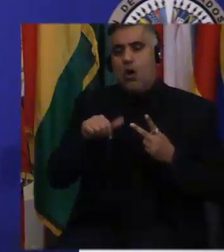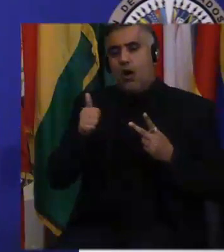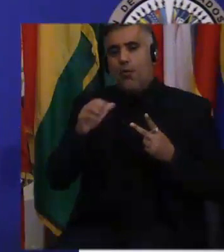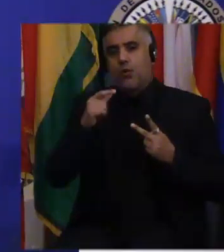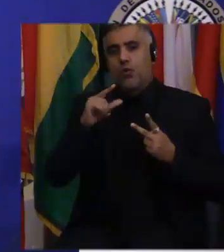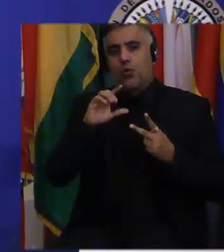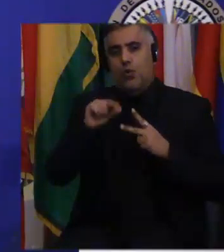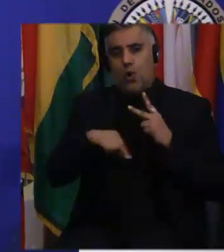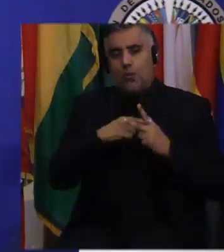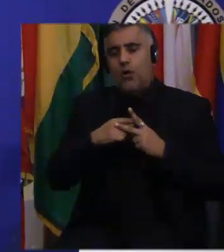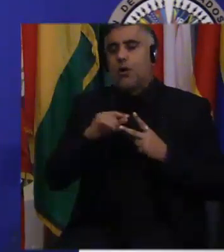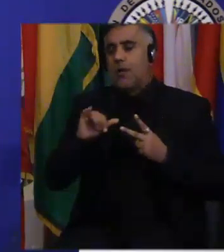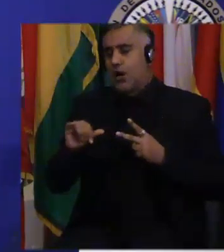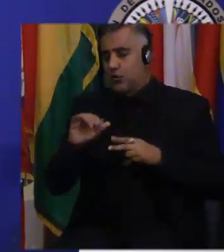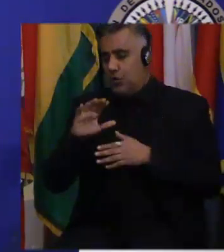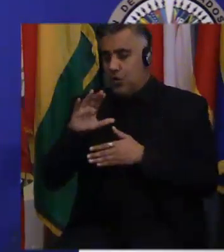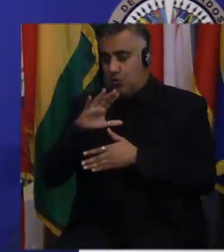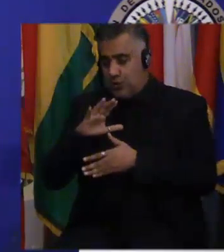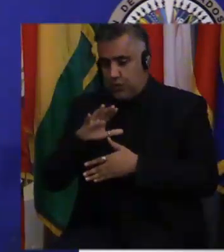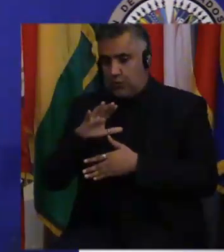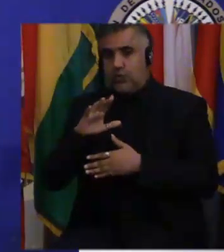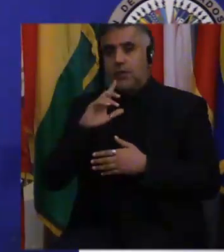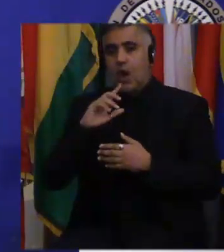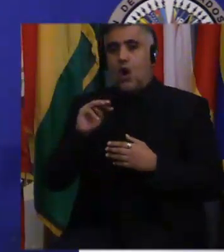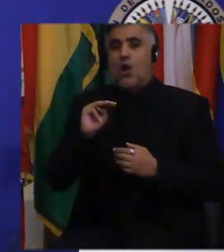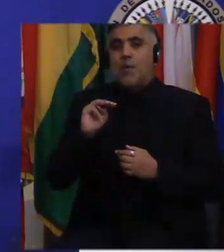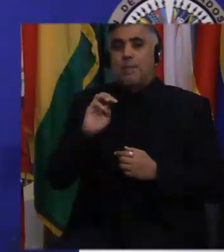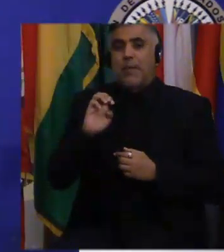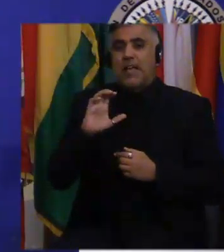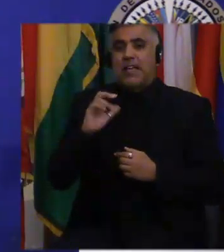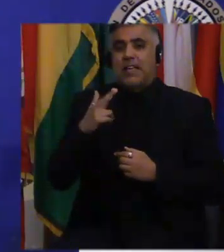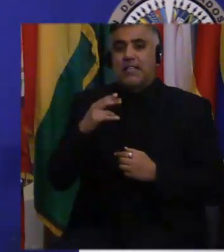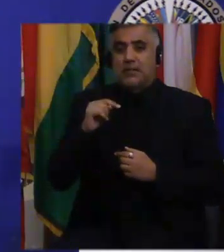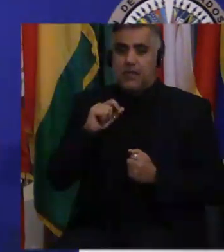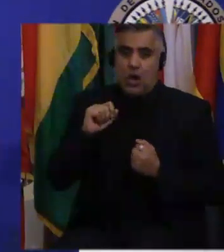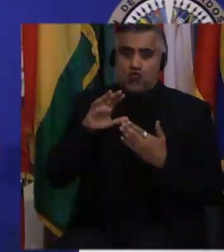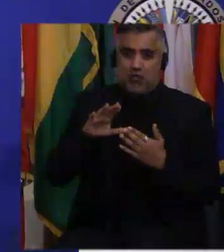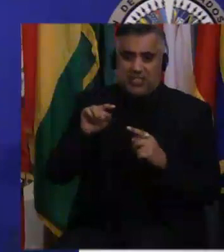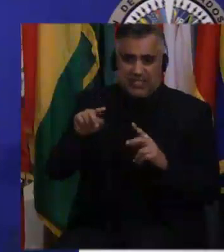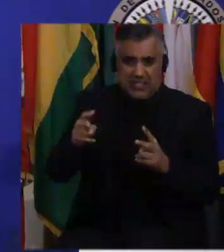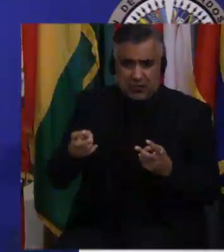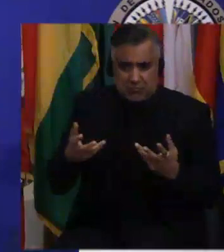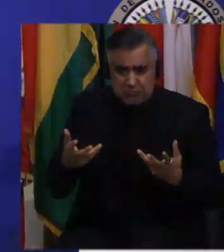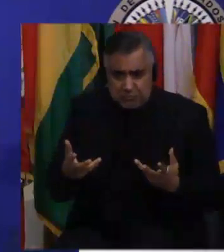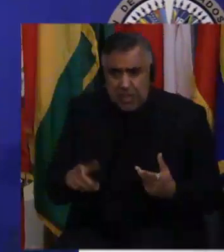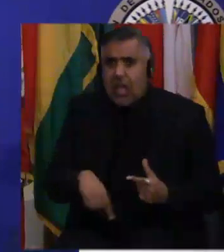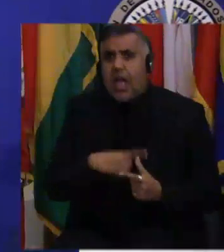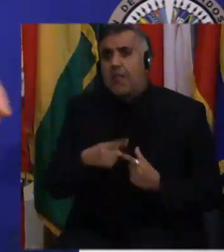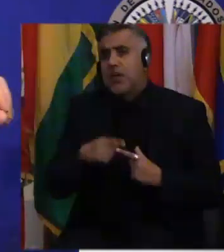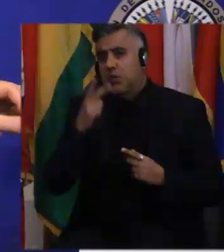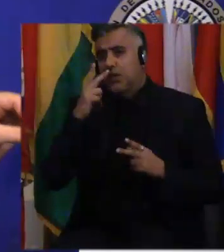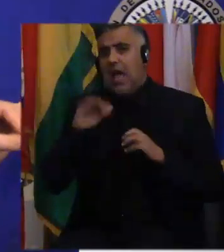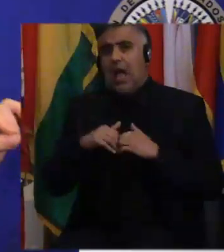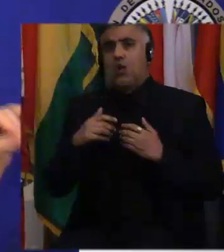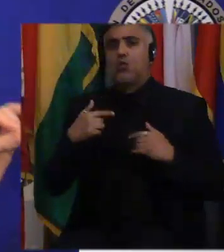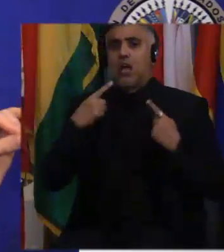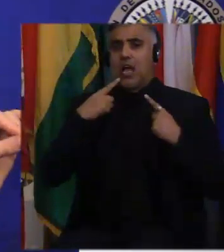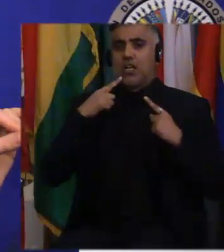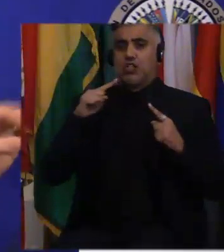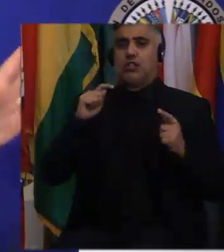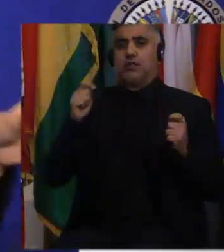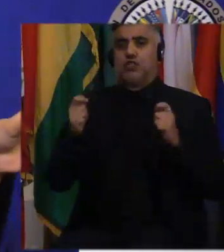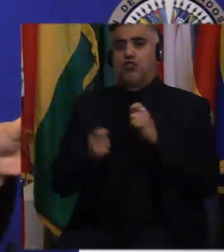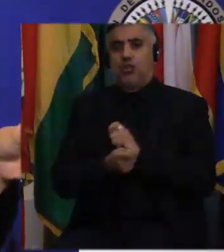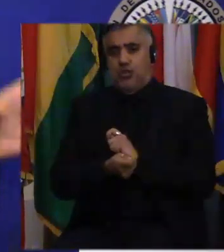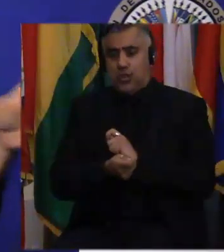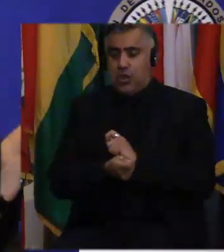instruments, but also regional instruments, that there are mechanisms that are addressing this issue, and then to see how to achieve this change, how to do